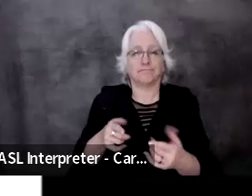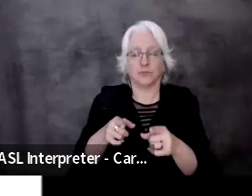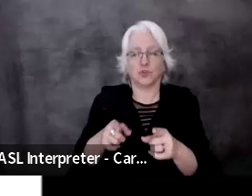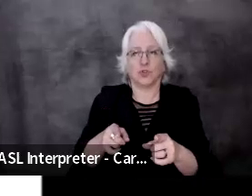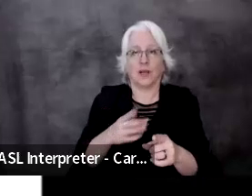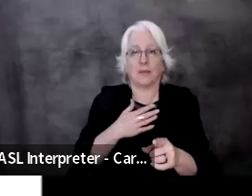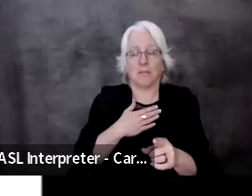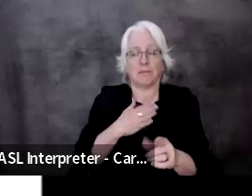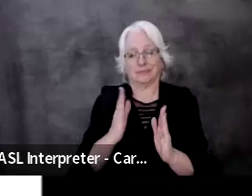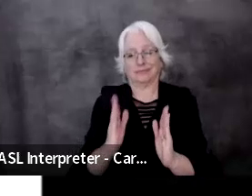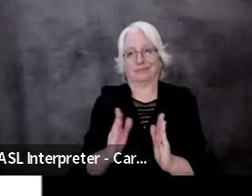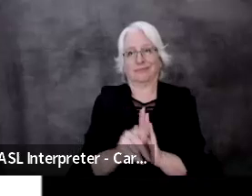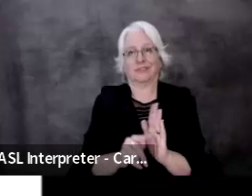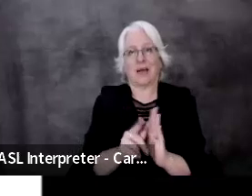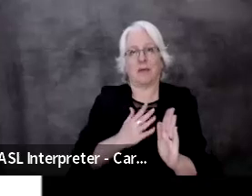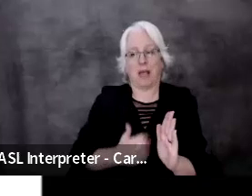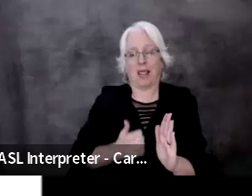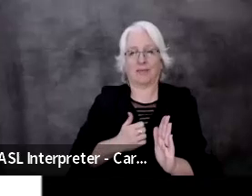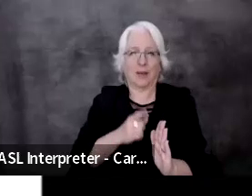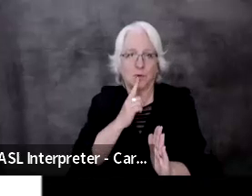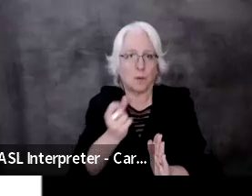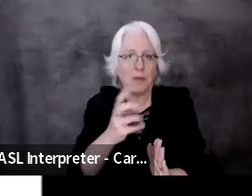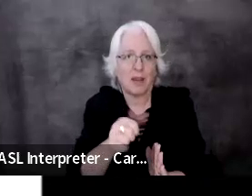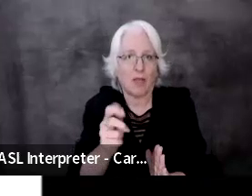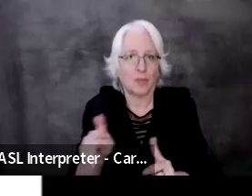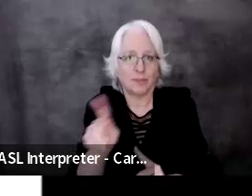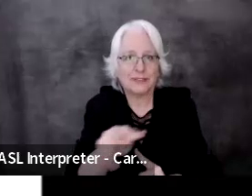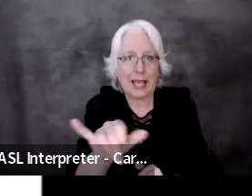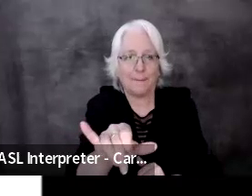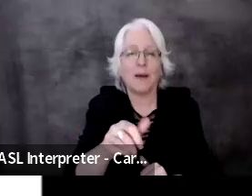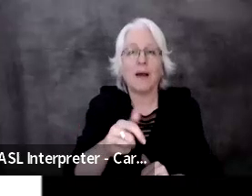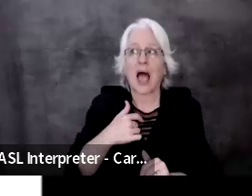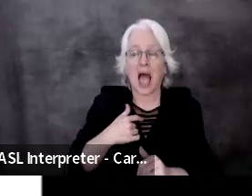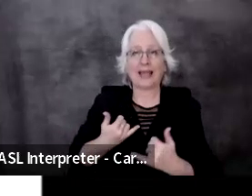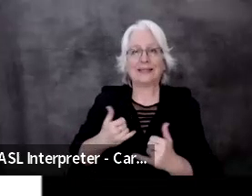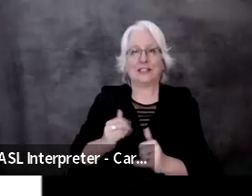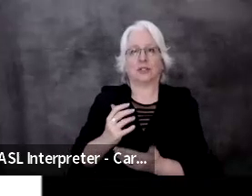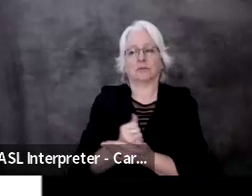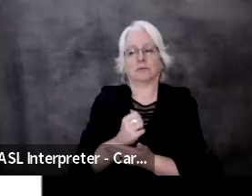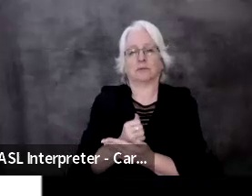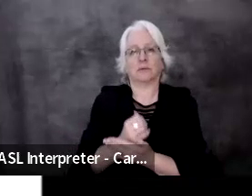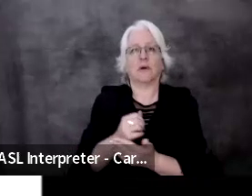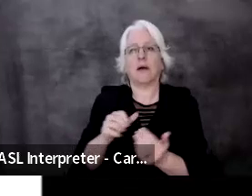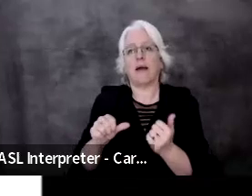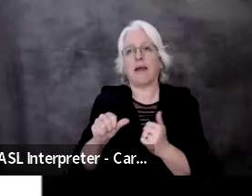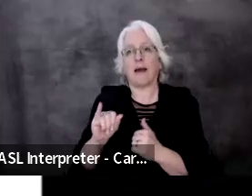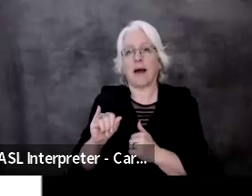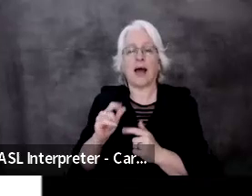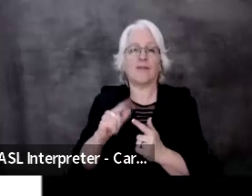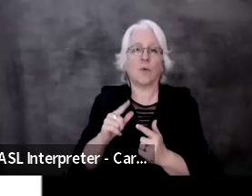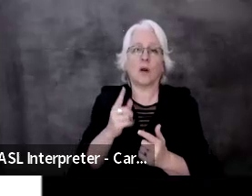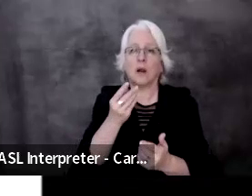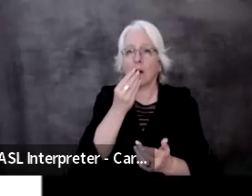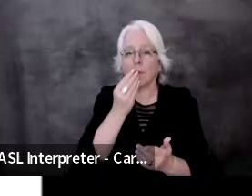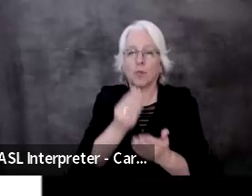life, and I'm sure many others, but I was still able to use AI assisted devices to do my grocery shopping, my banking,